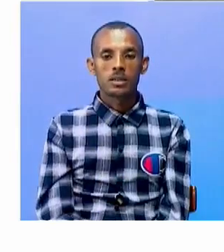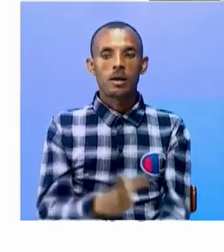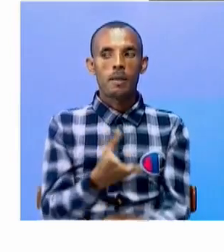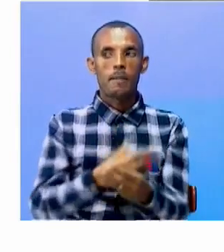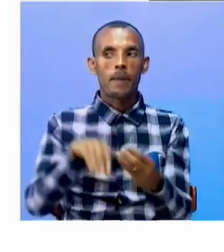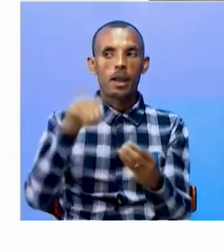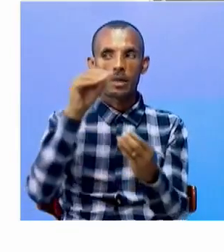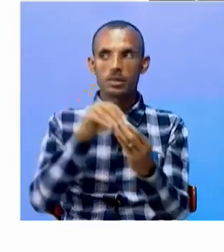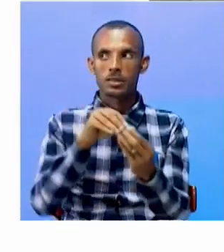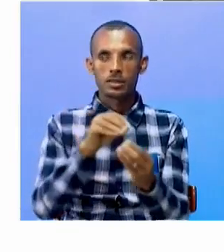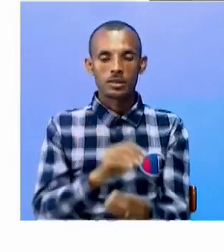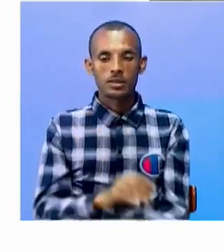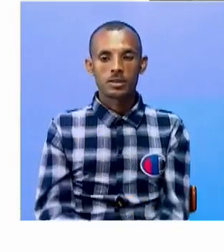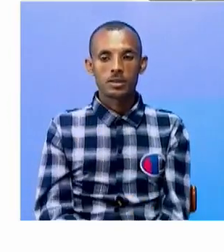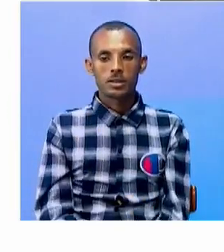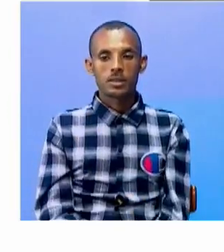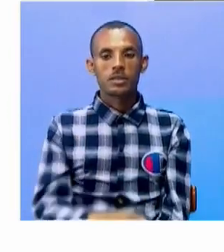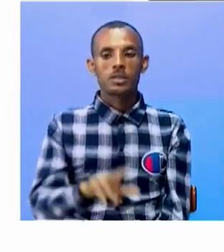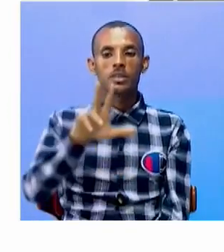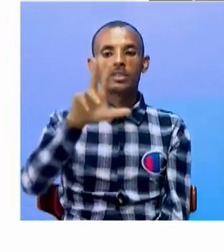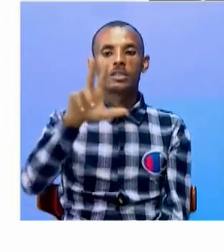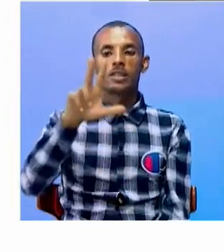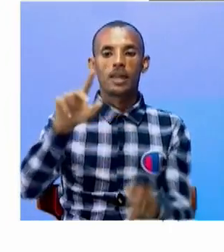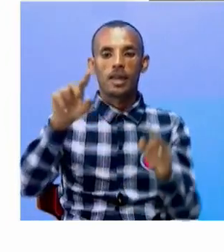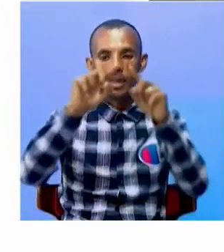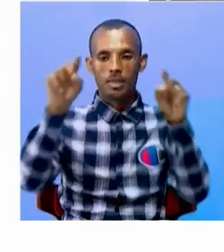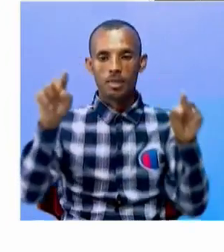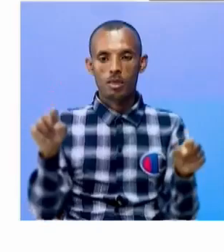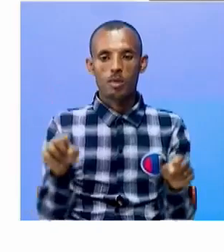plus 3 into